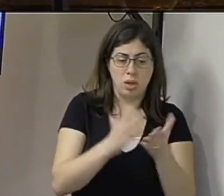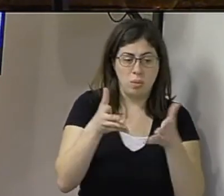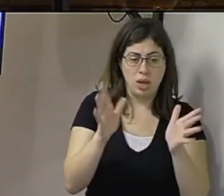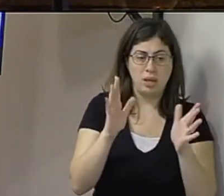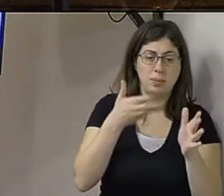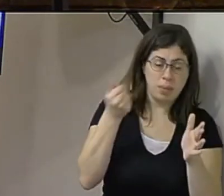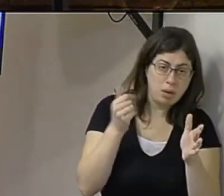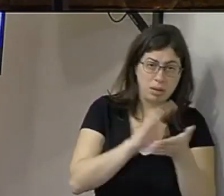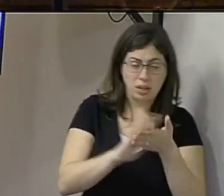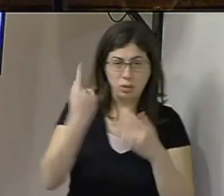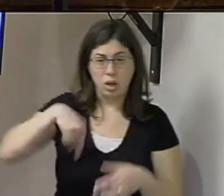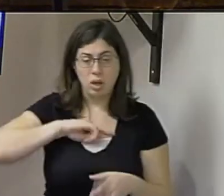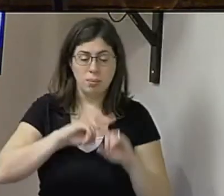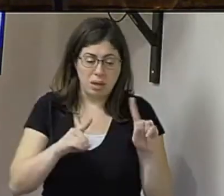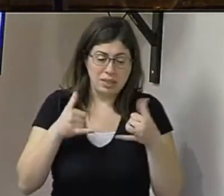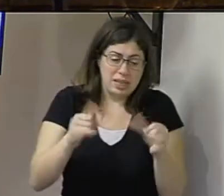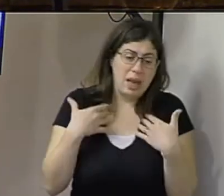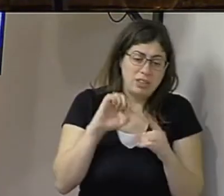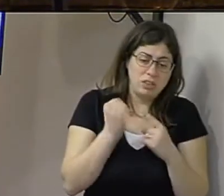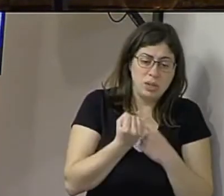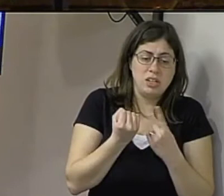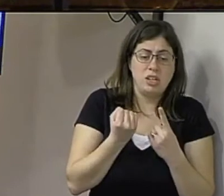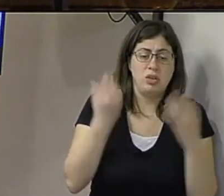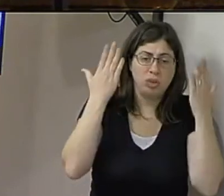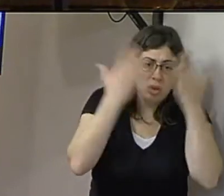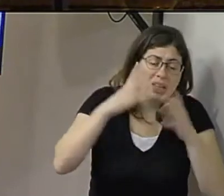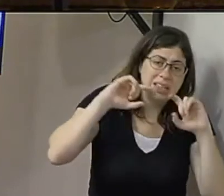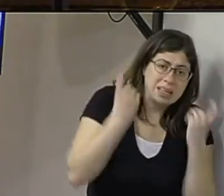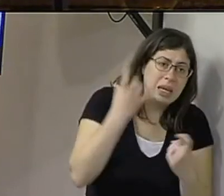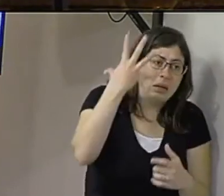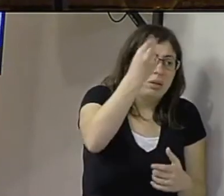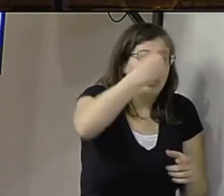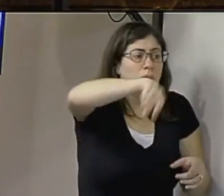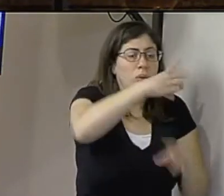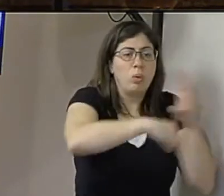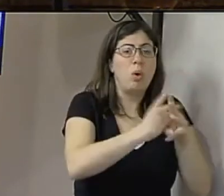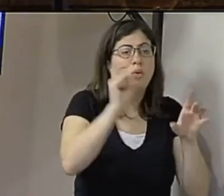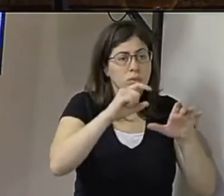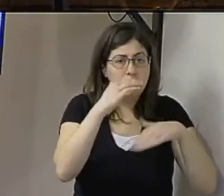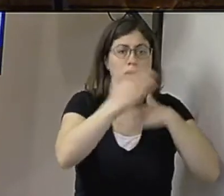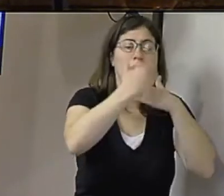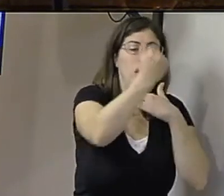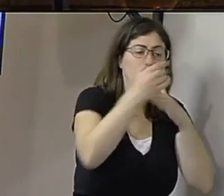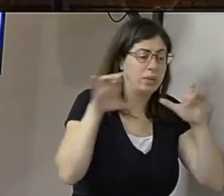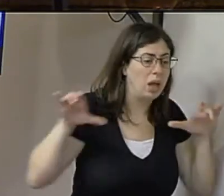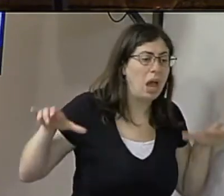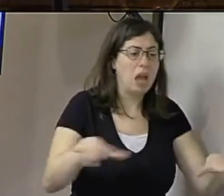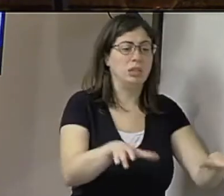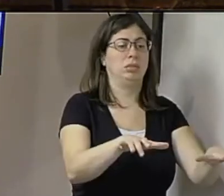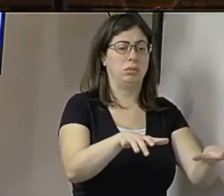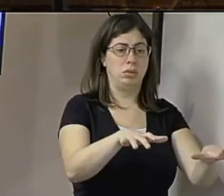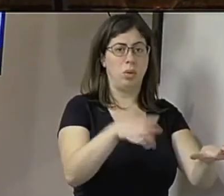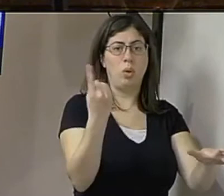better. That's nice for us. But we're still in a situation where there's darkness outside and we're being called to make some actions. We're being called to take steps. And the only way